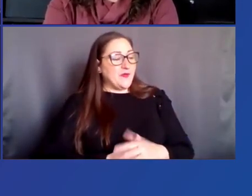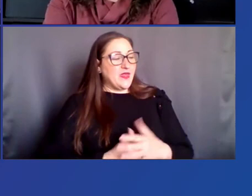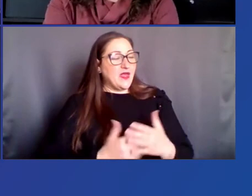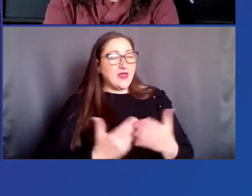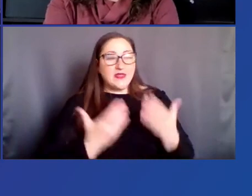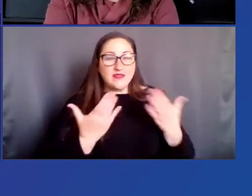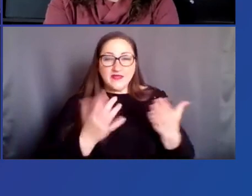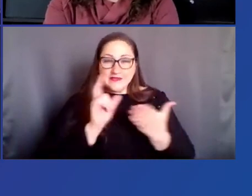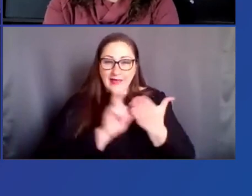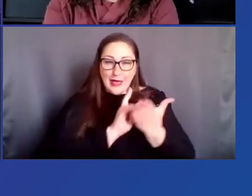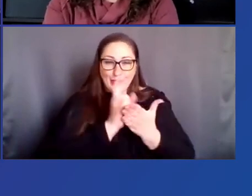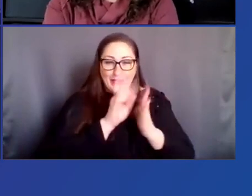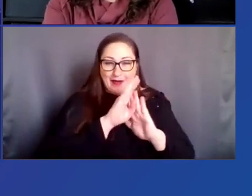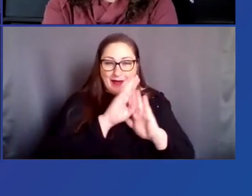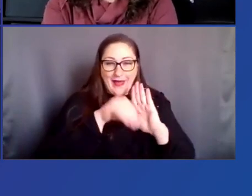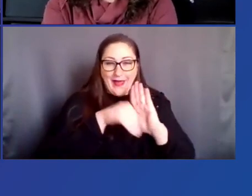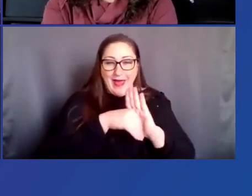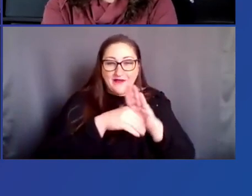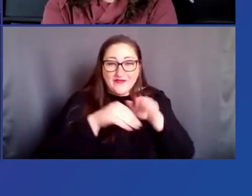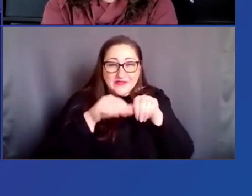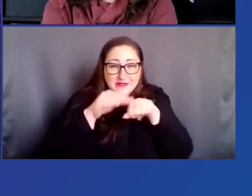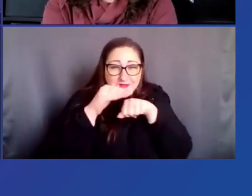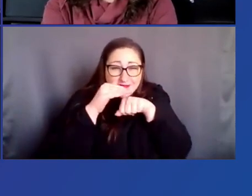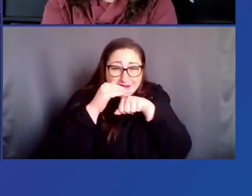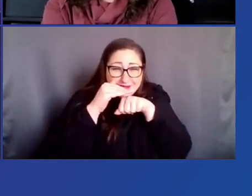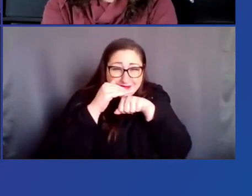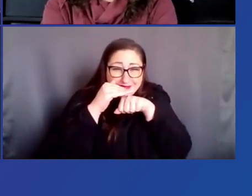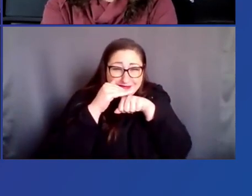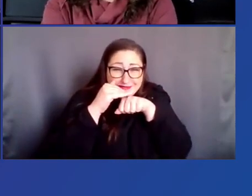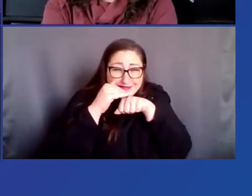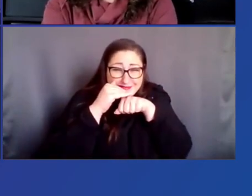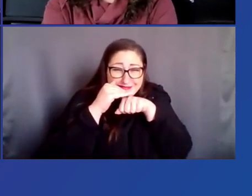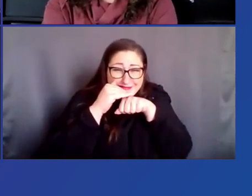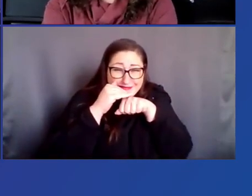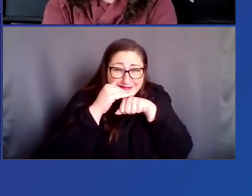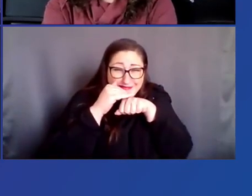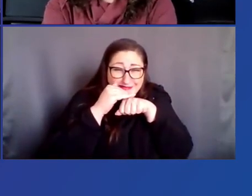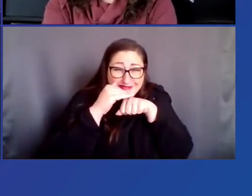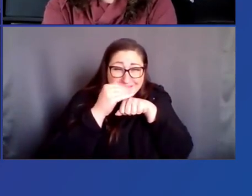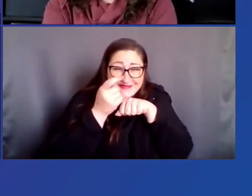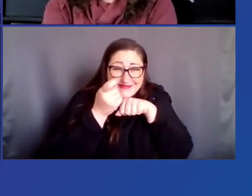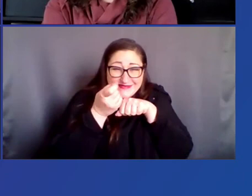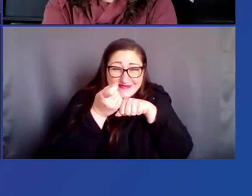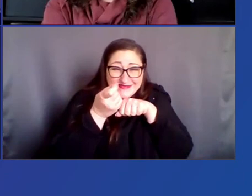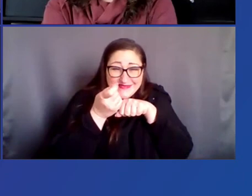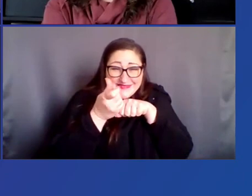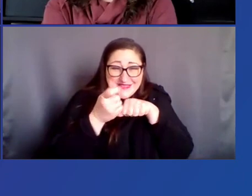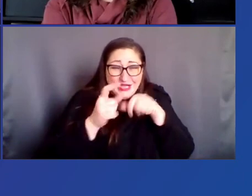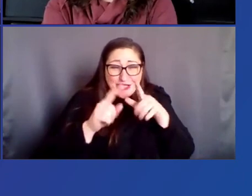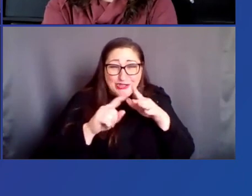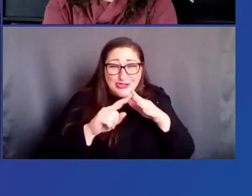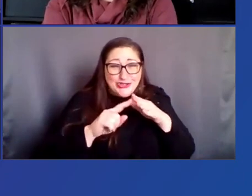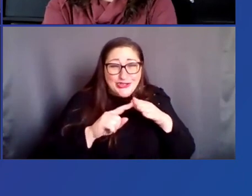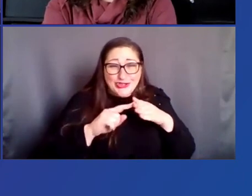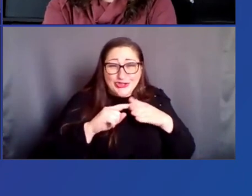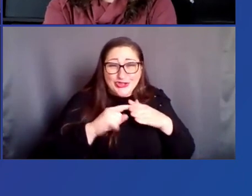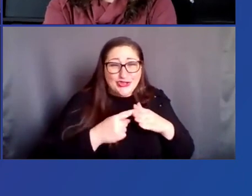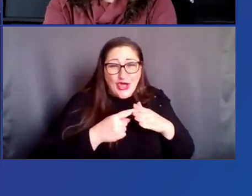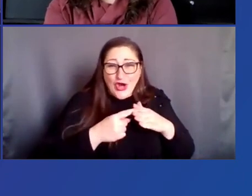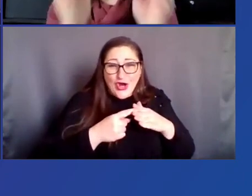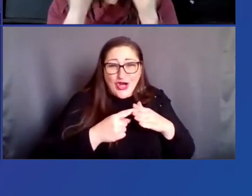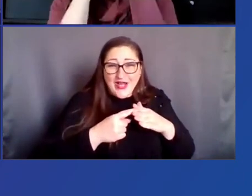hour and a half is like a little pebble on the beach of sand next to the massive